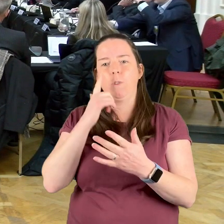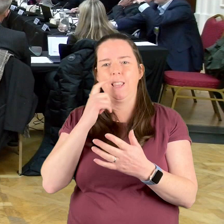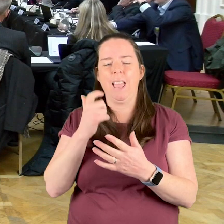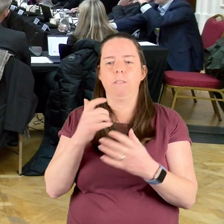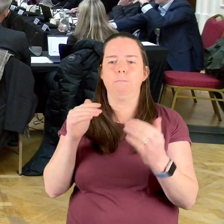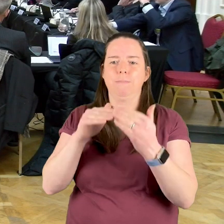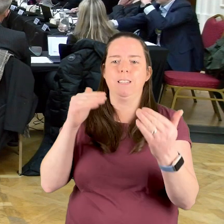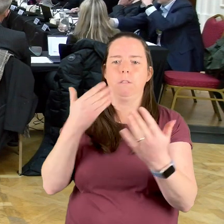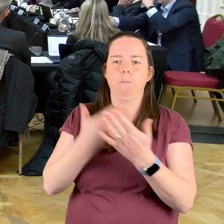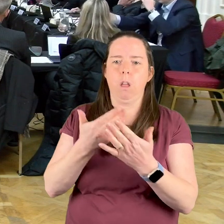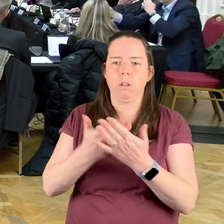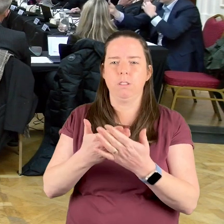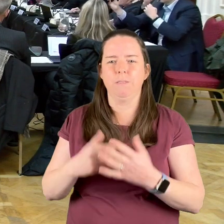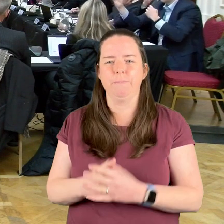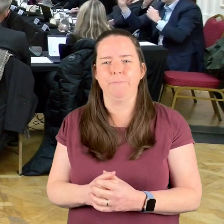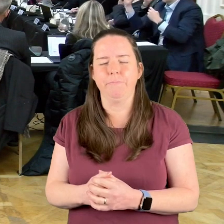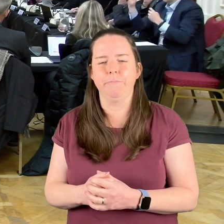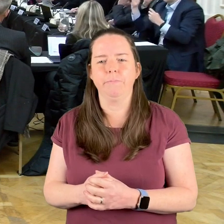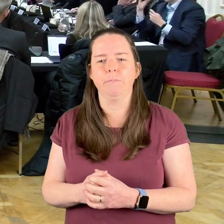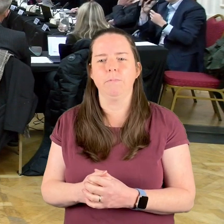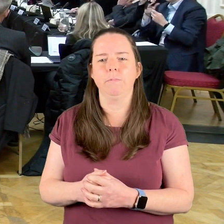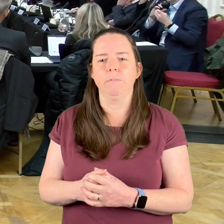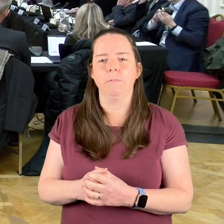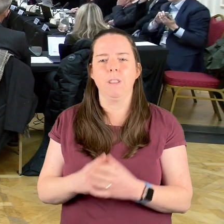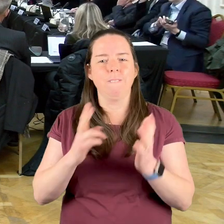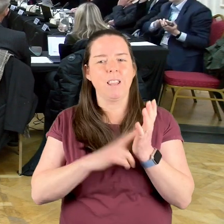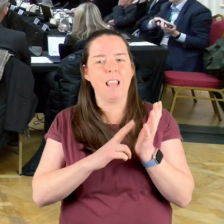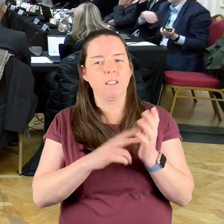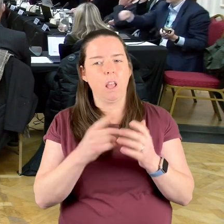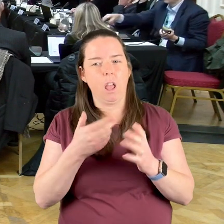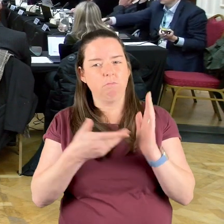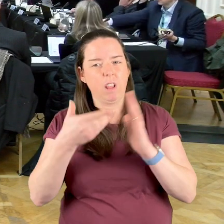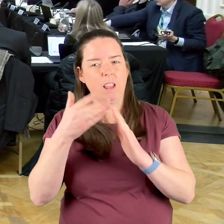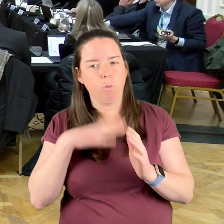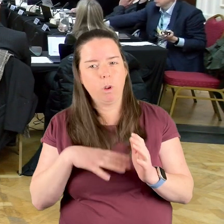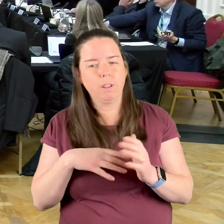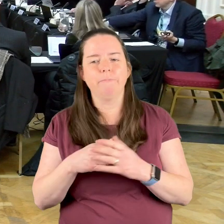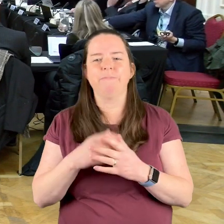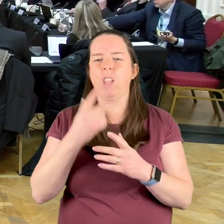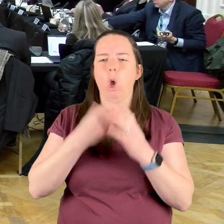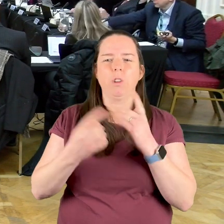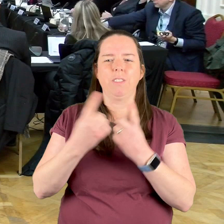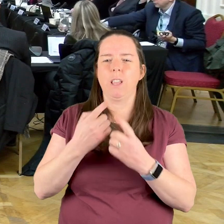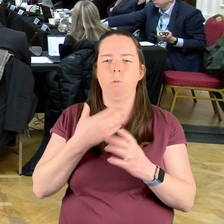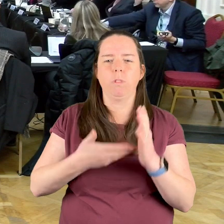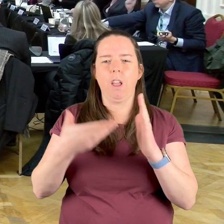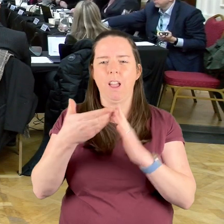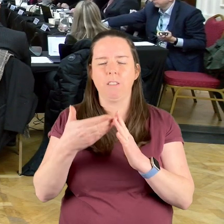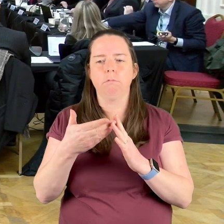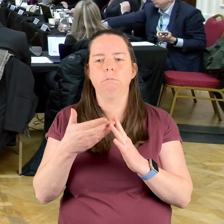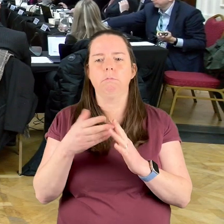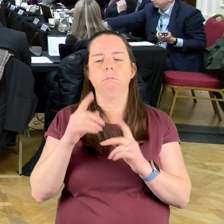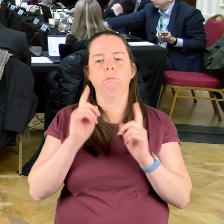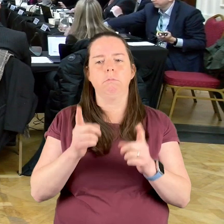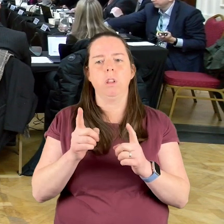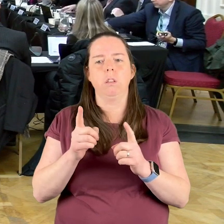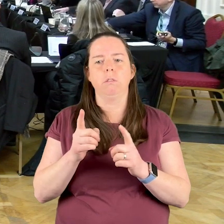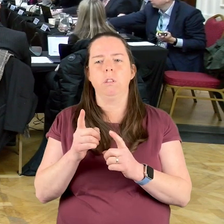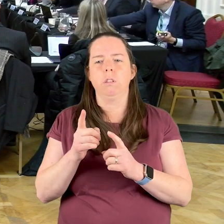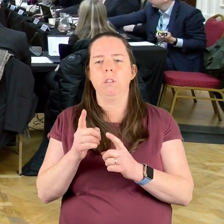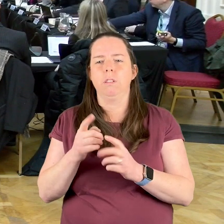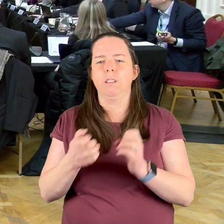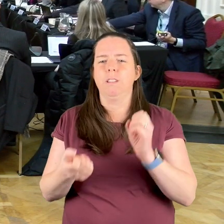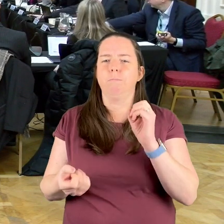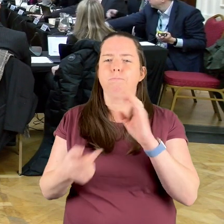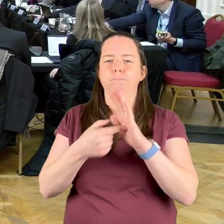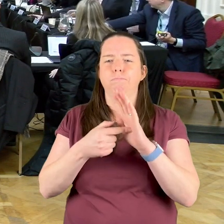actually meet that demand. Vanessa, anything you want to add? I think the only thing I'd add in addition to that is a significant challenge